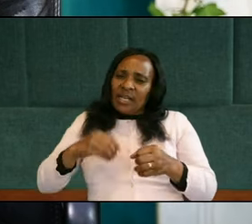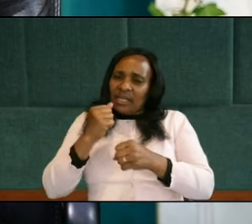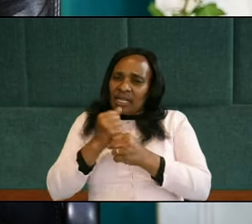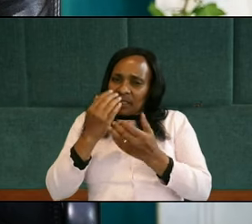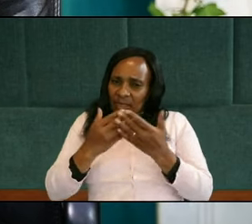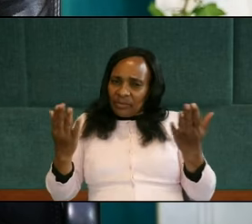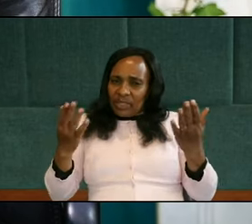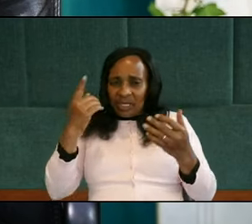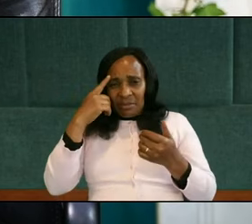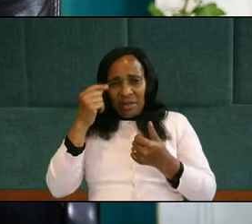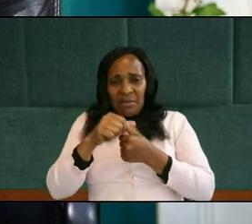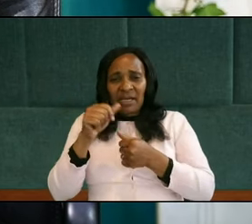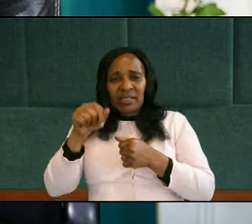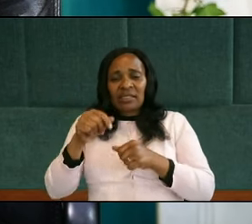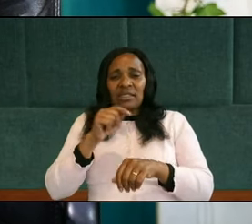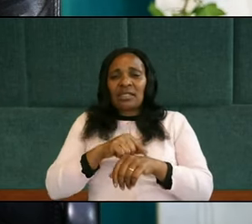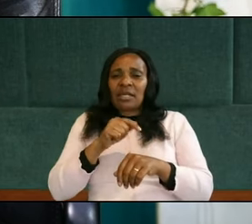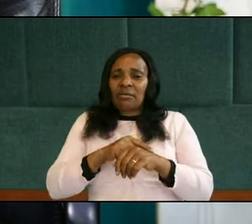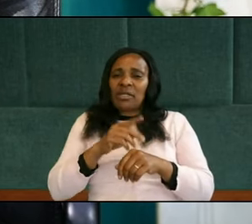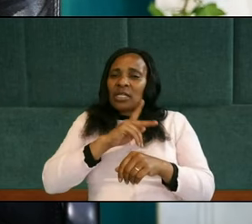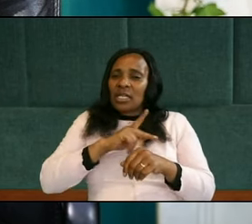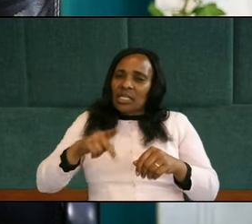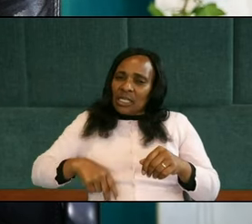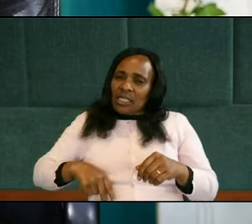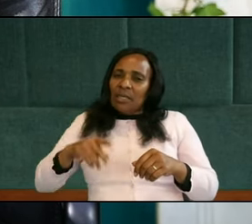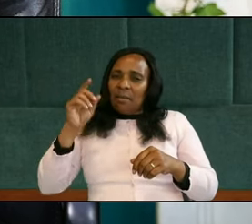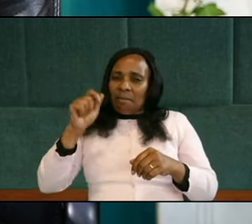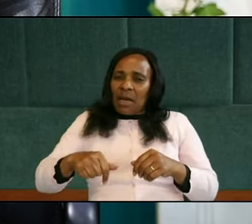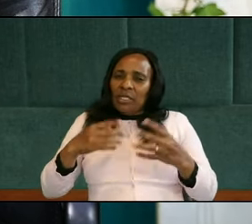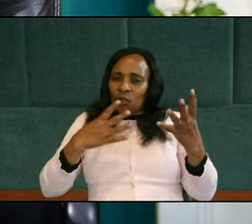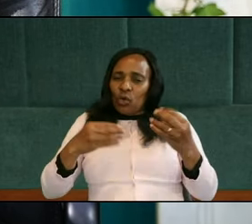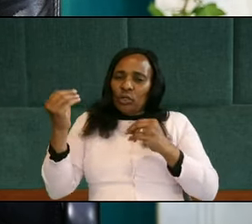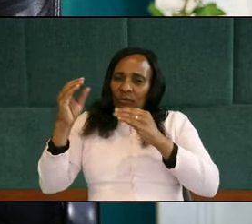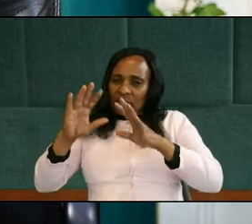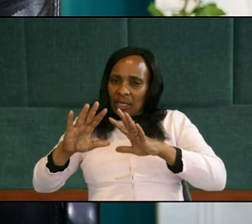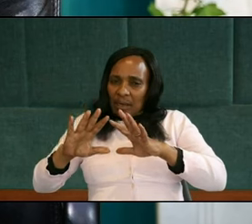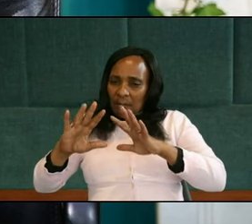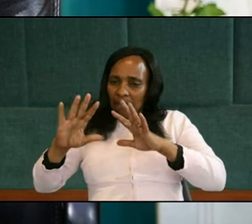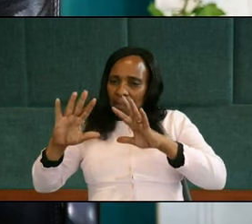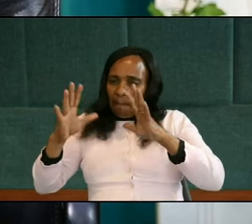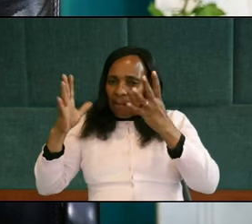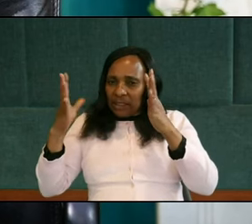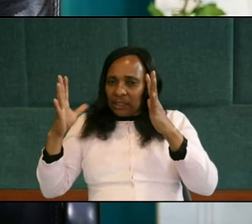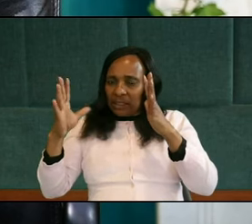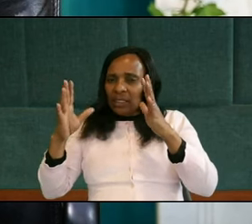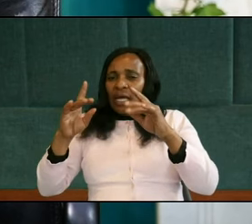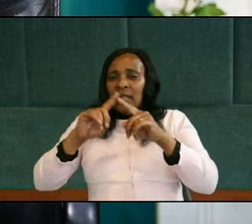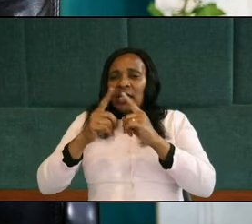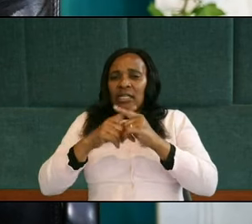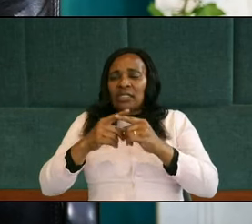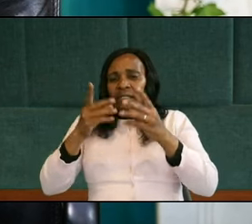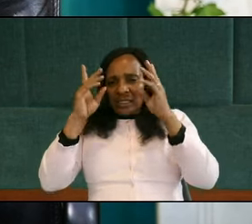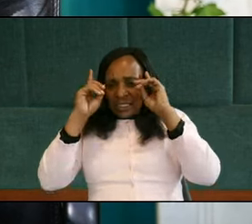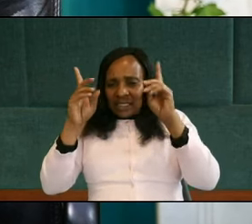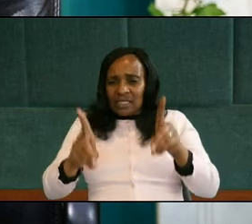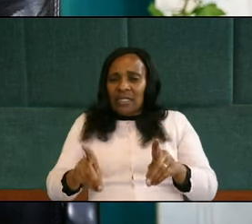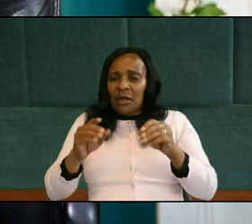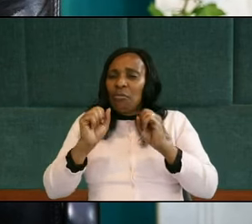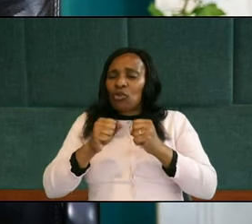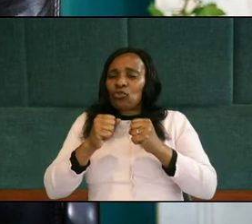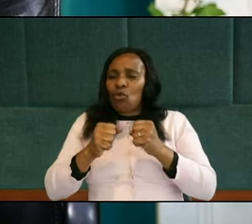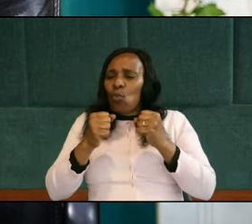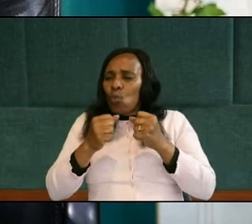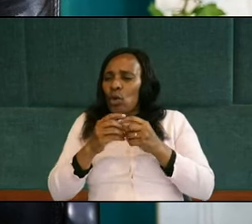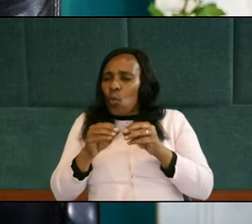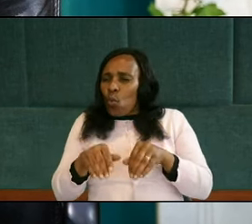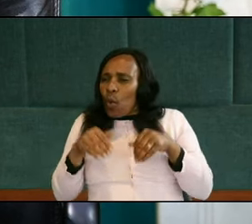Remember, this was a time when the kings were supposed to have gone for battle, but he decided that he's going to do what? He's going to tarry a little